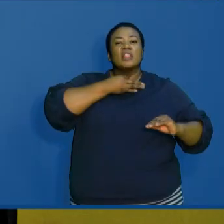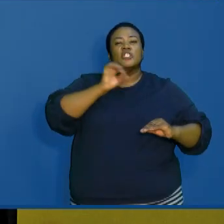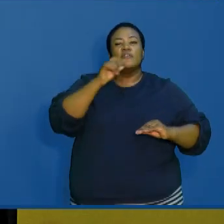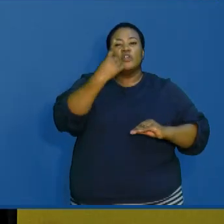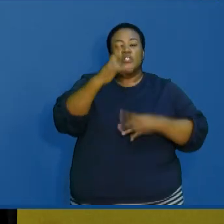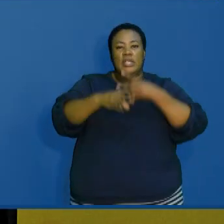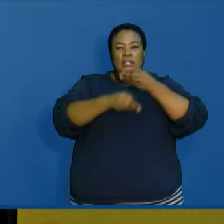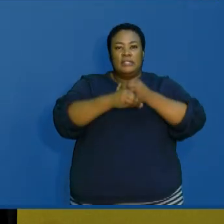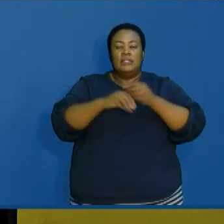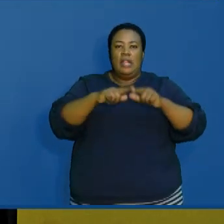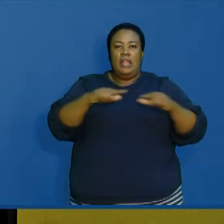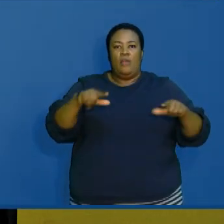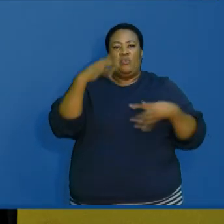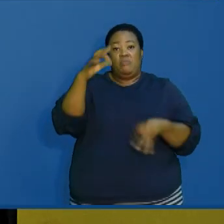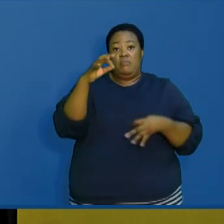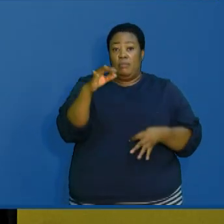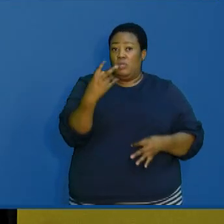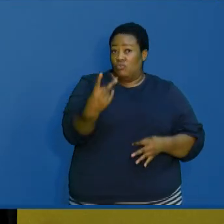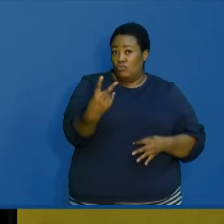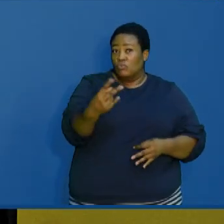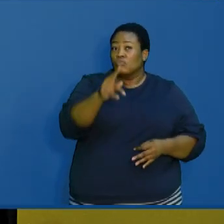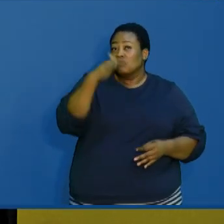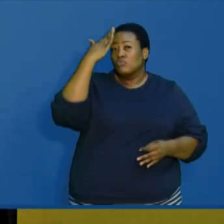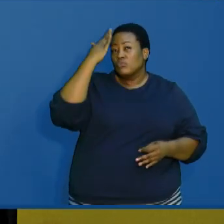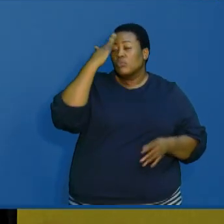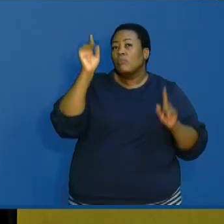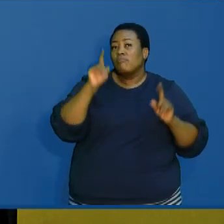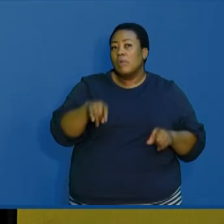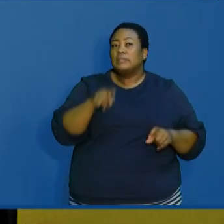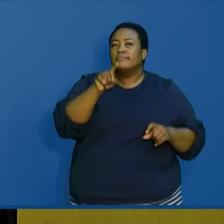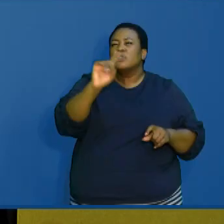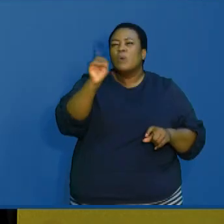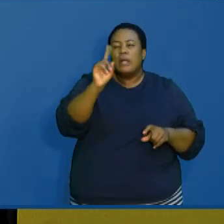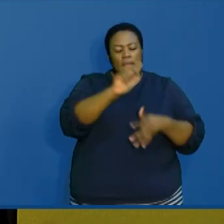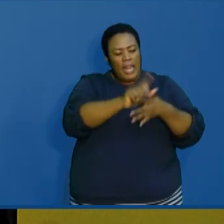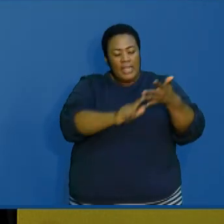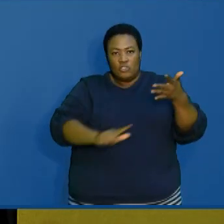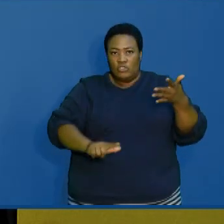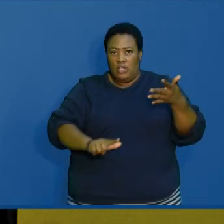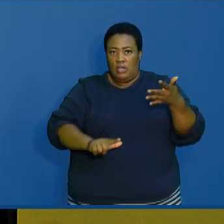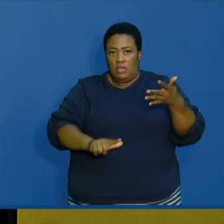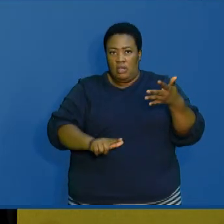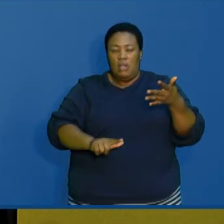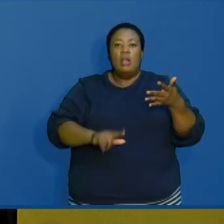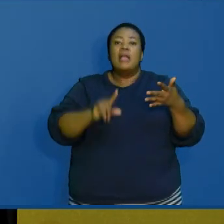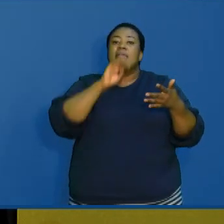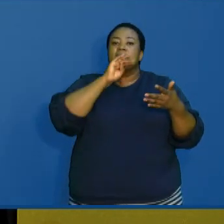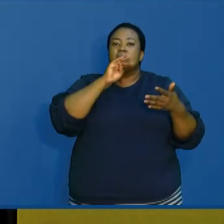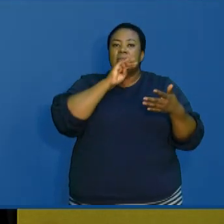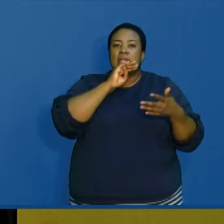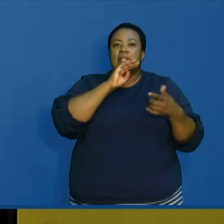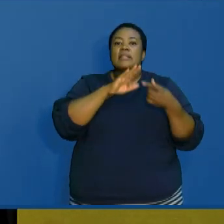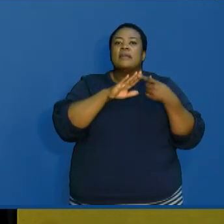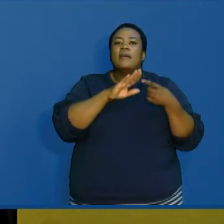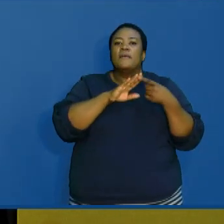Language Paper 2. Now, you must know that this is actually a literature paper, which means that it covers your set